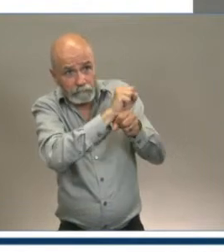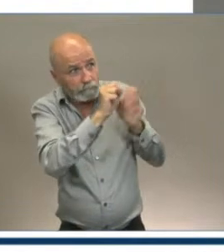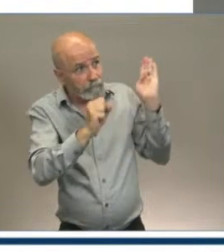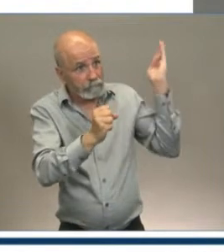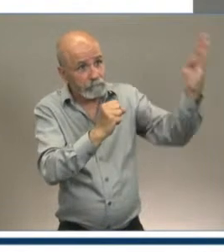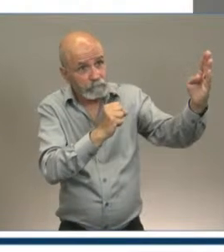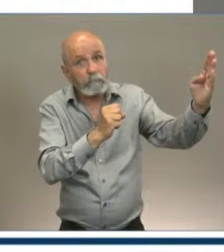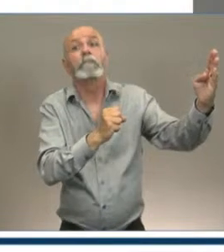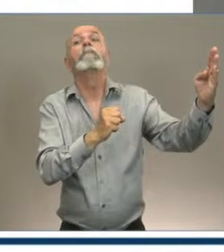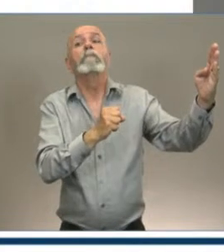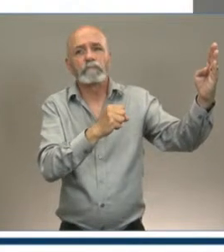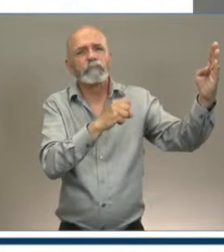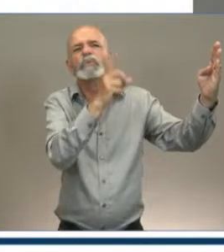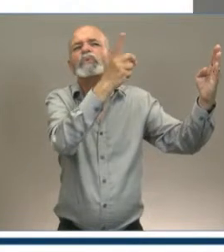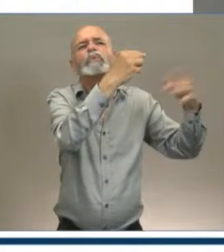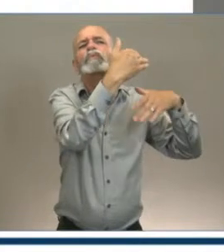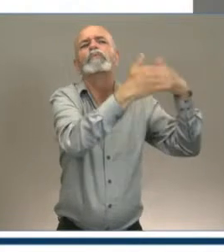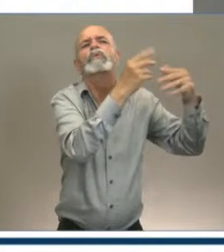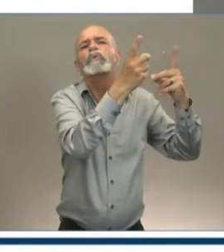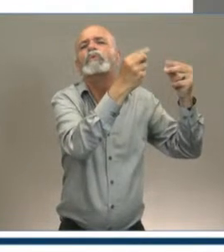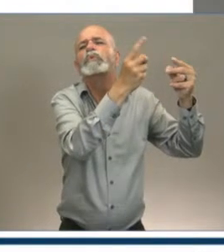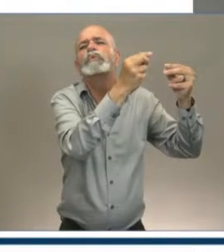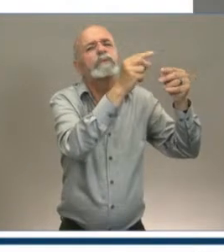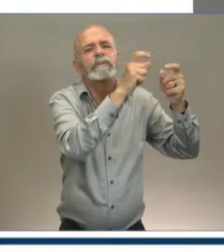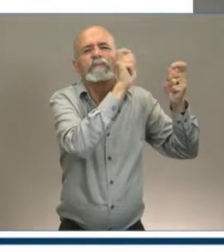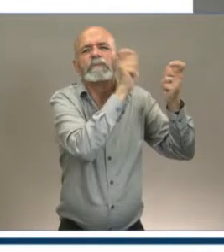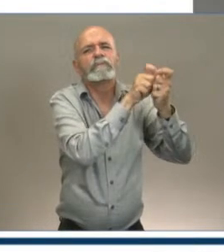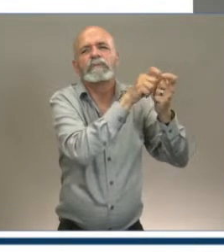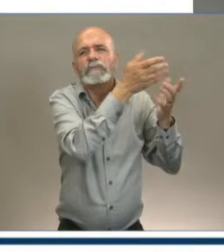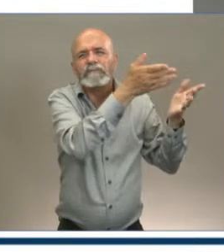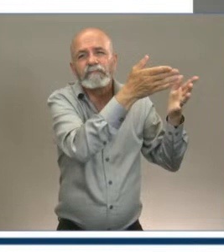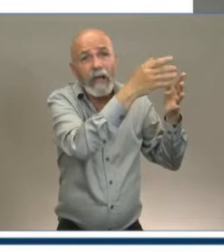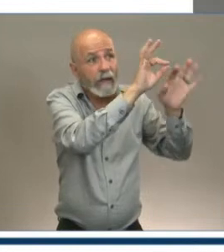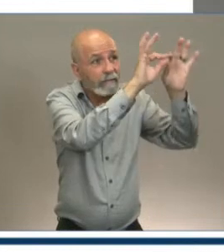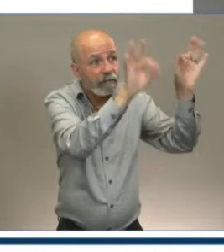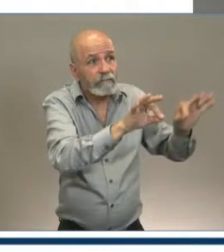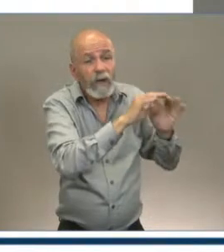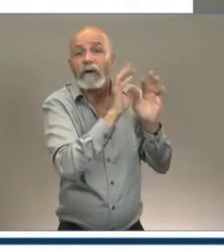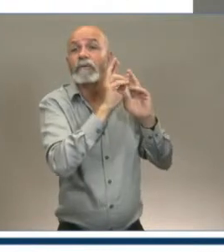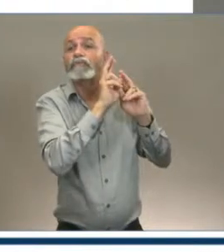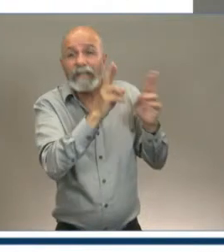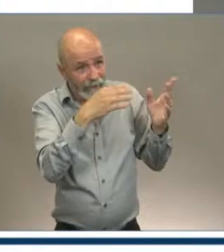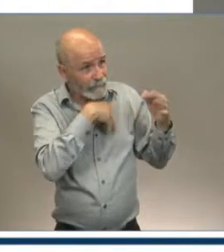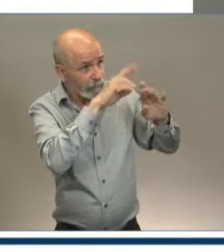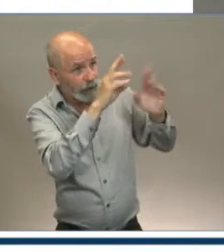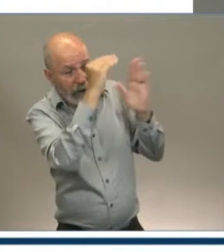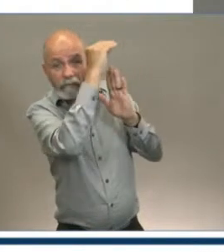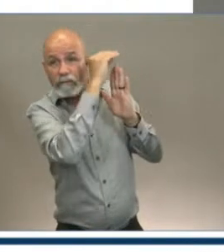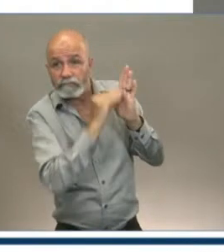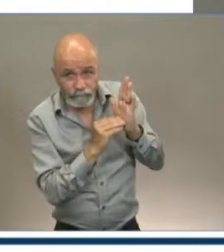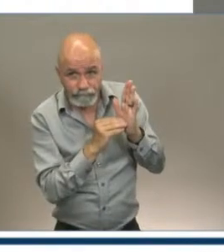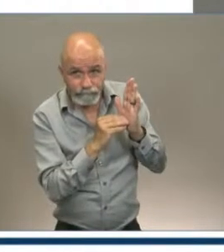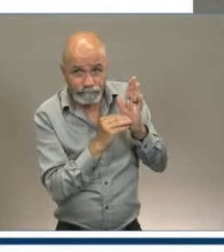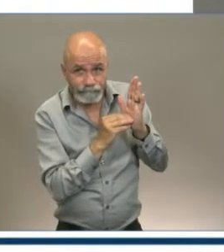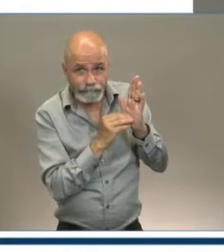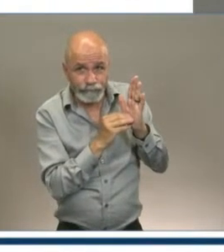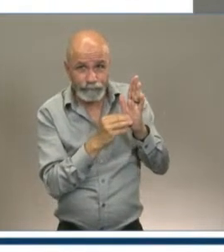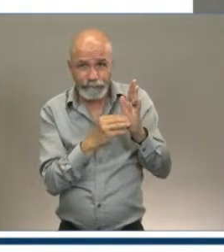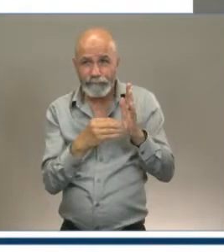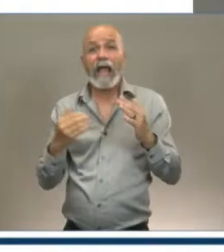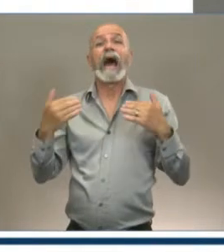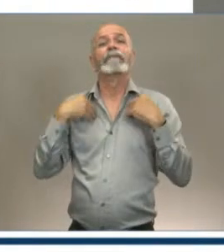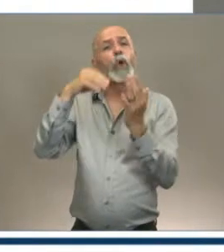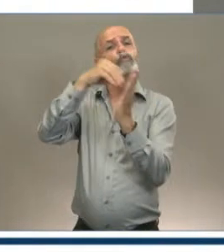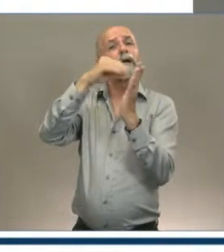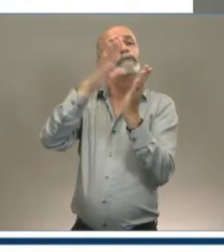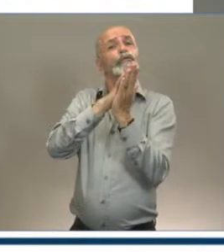work site. And once you have the full application, we will have a record in our files. And so for each future